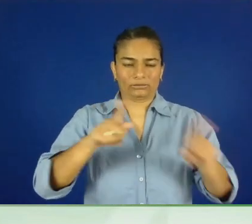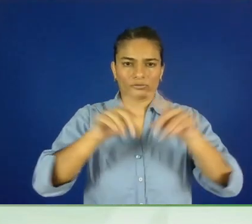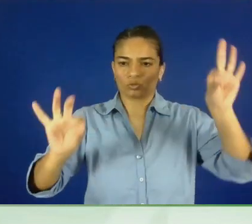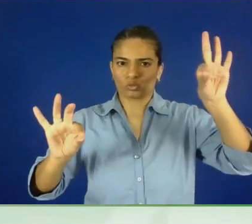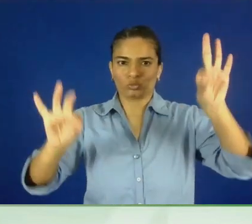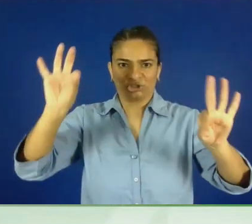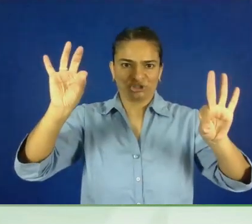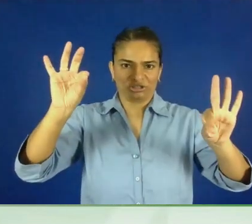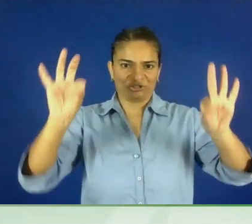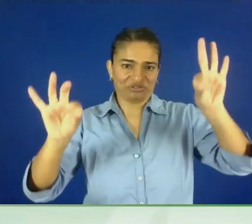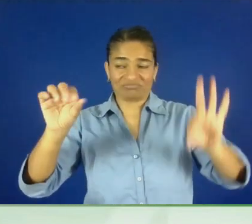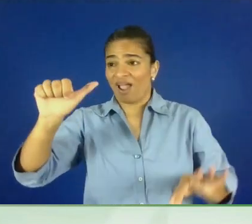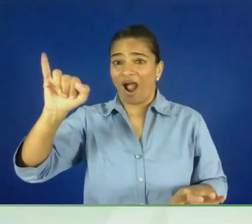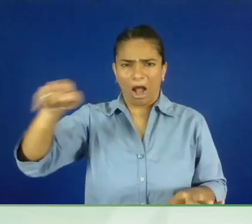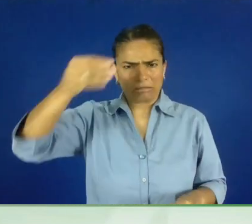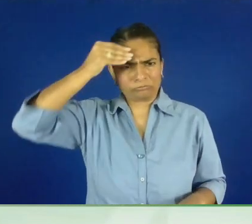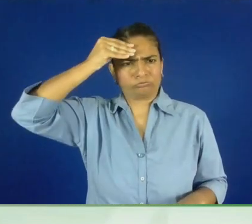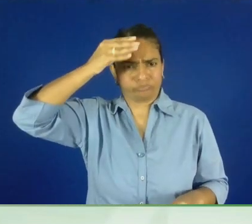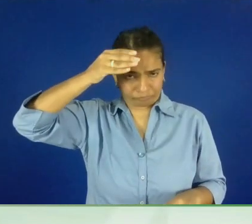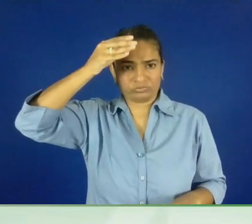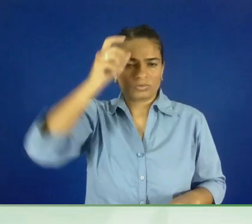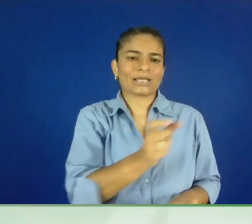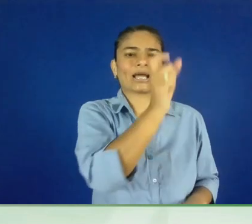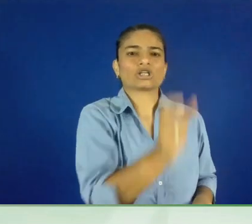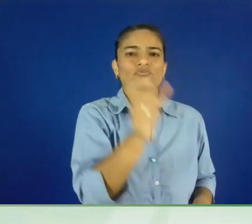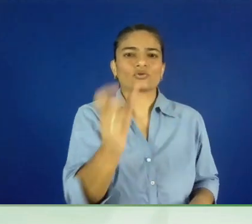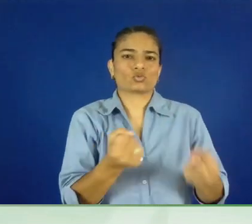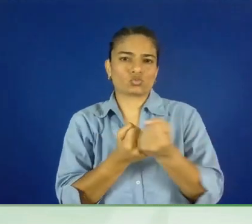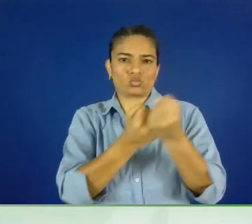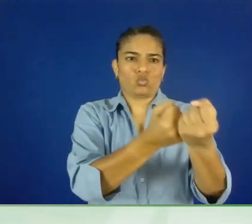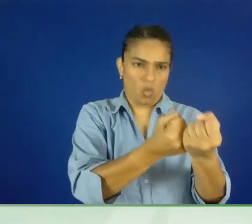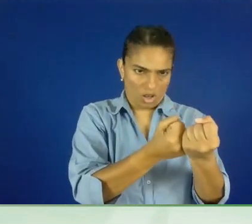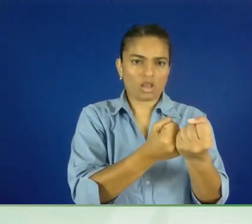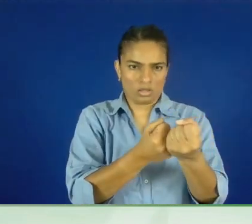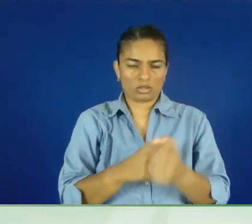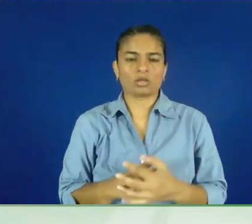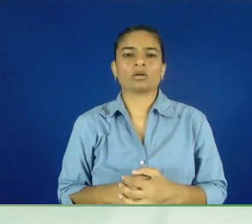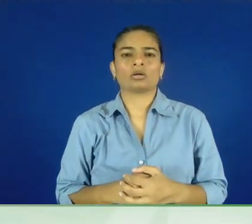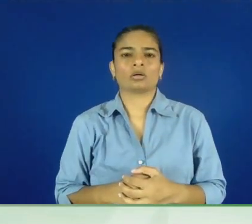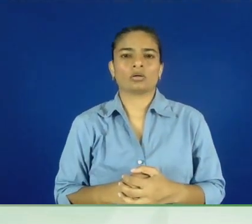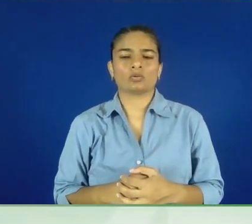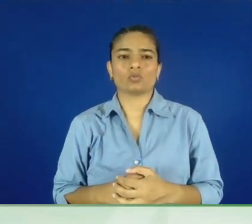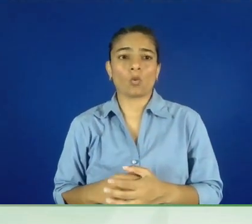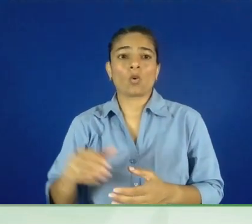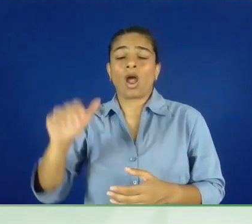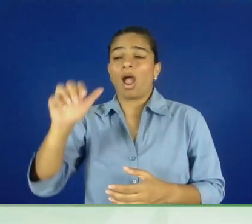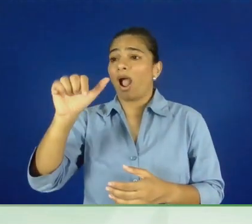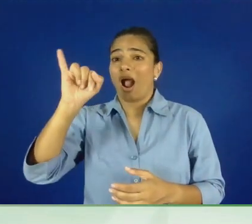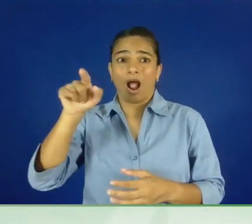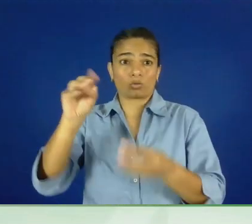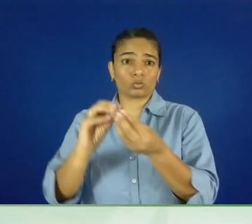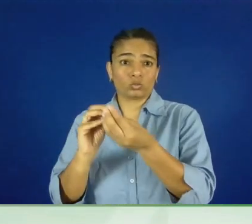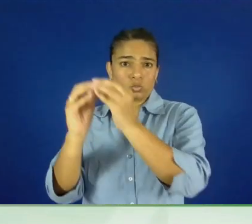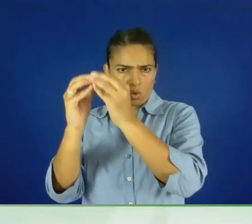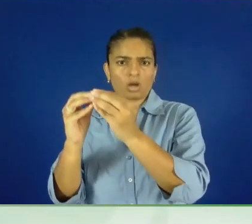by the other AI tools. Okay? Say that again. Well, if I'm a job seeker with a disability, I could get an app that helps